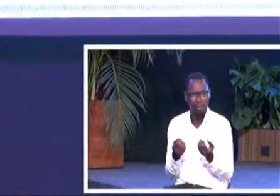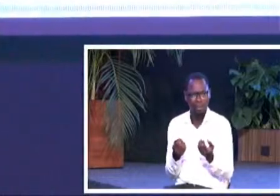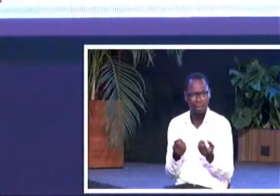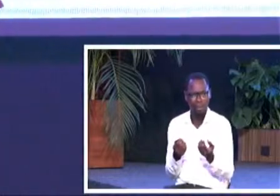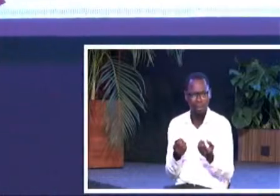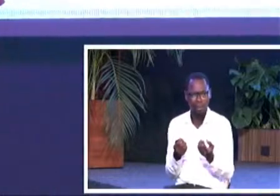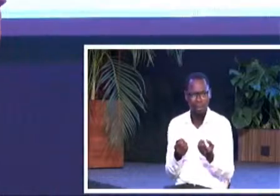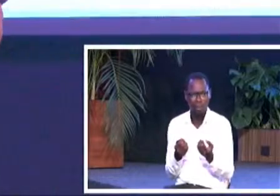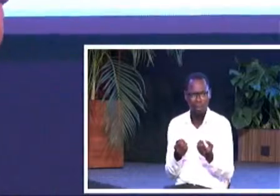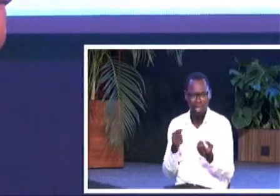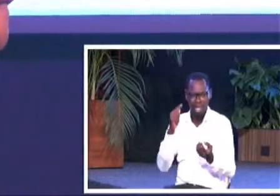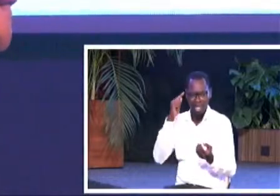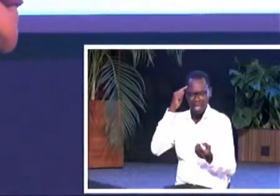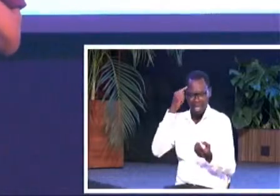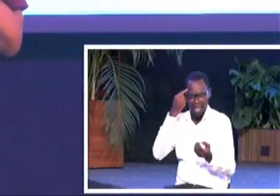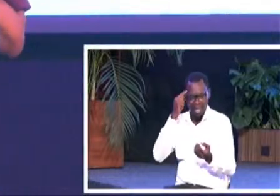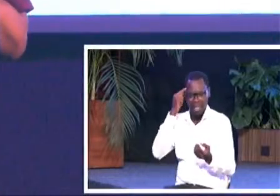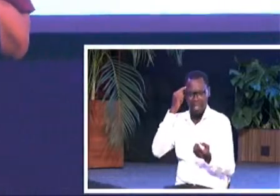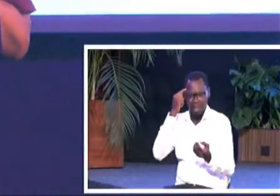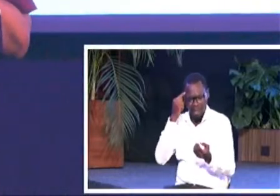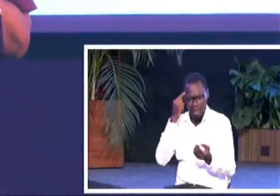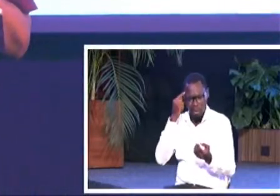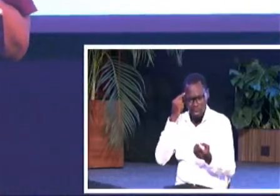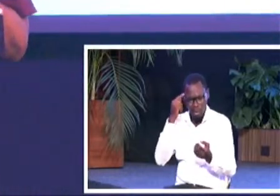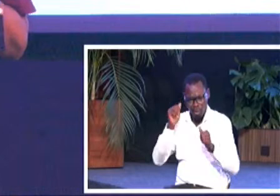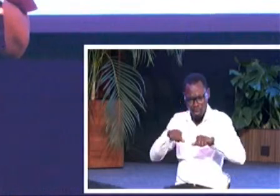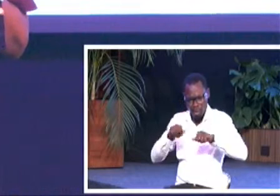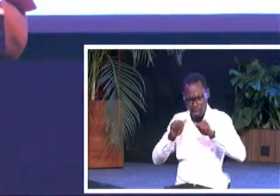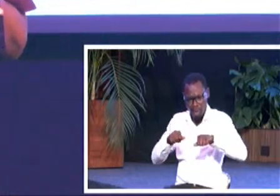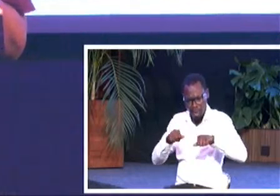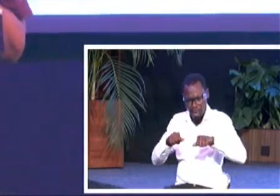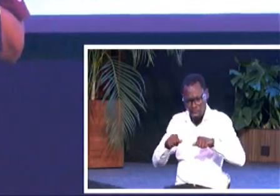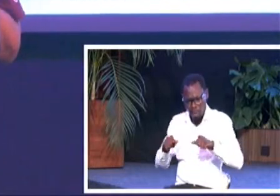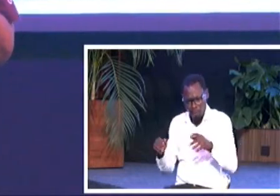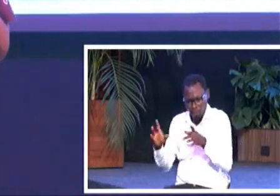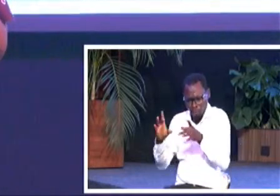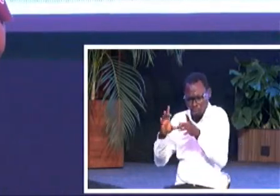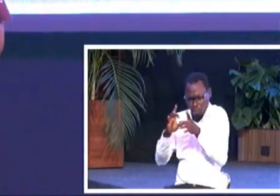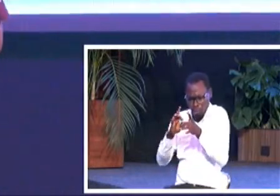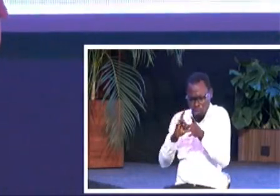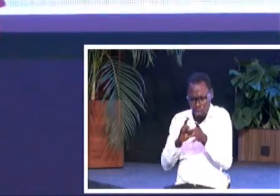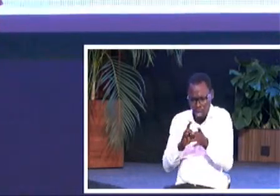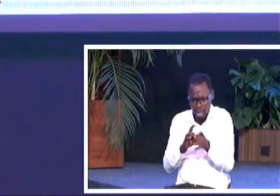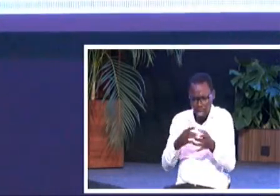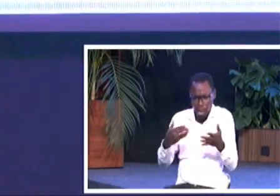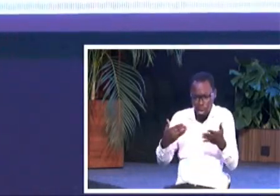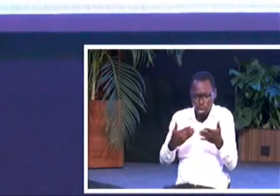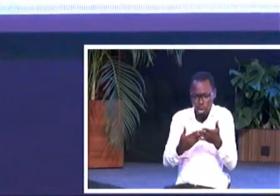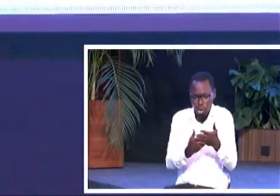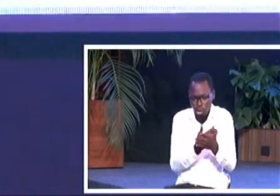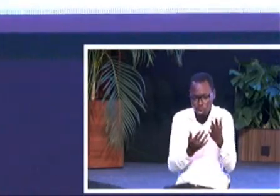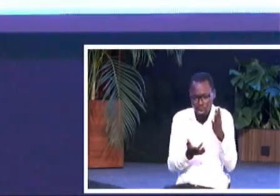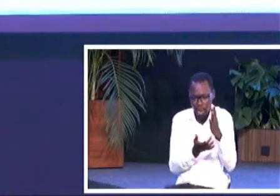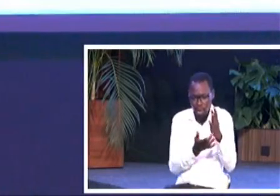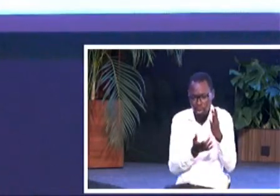Think of the possibilities of combining modern technology,